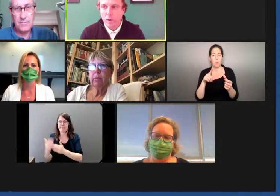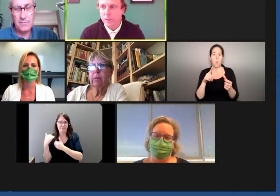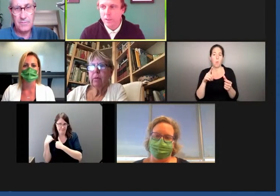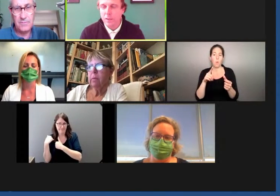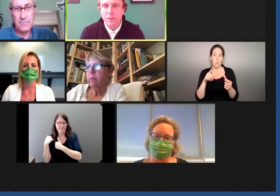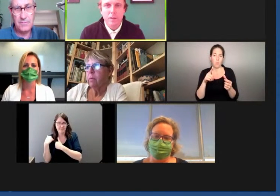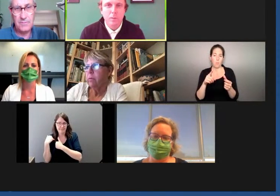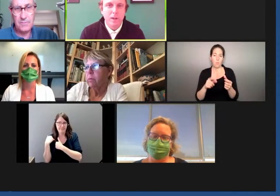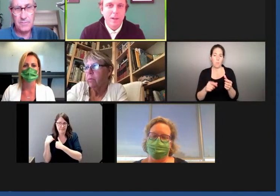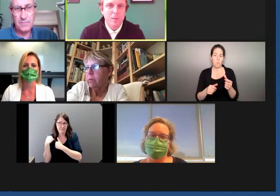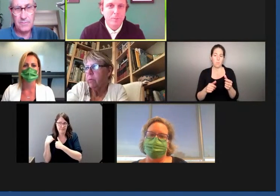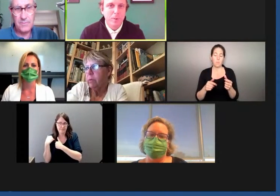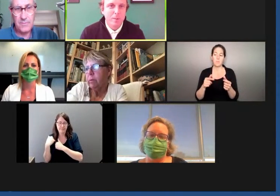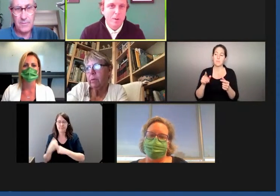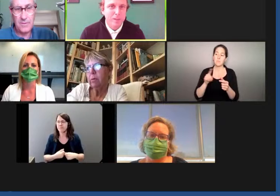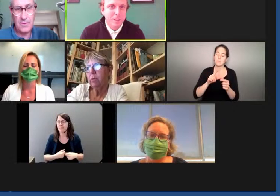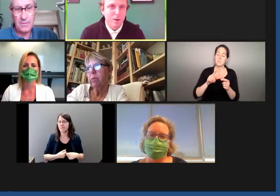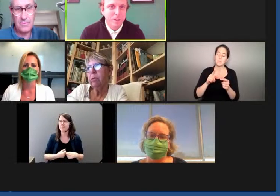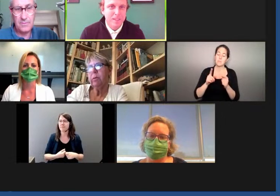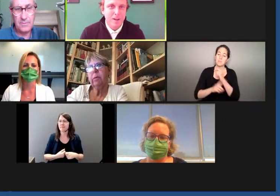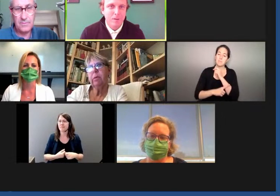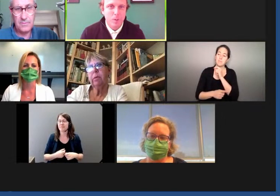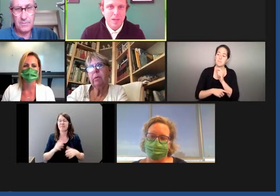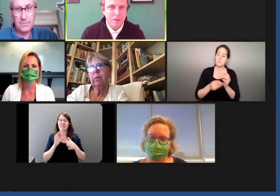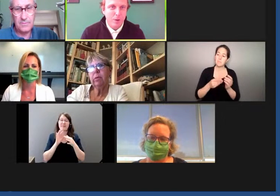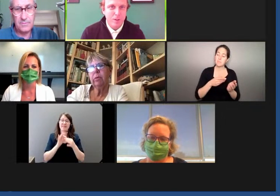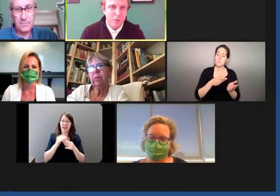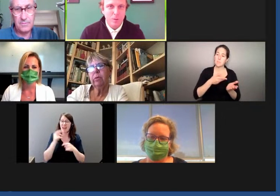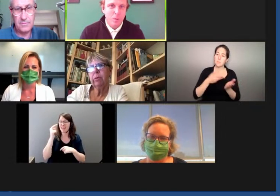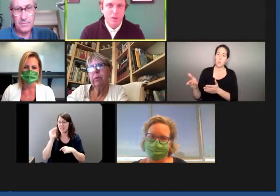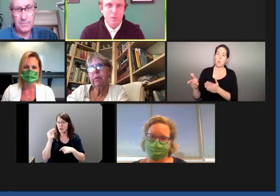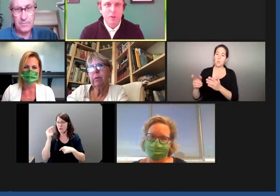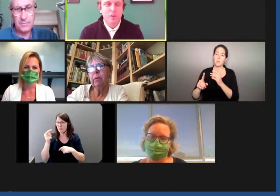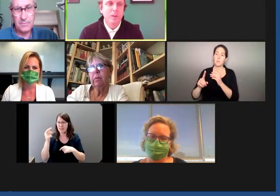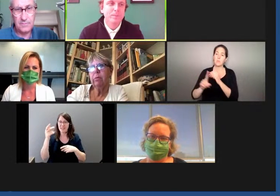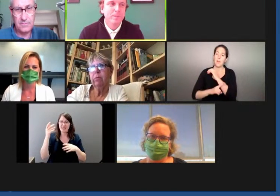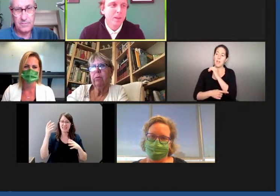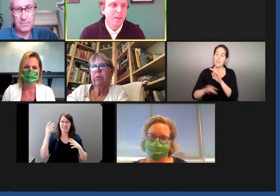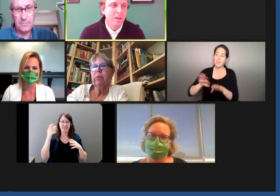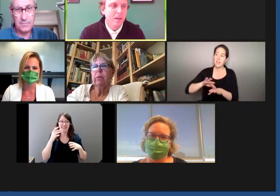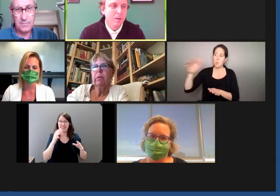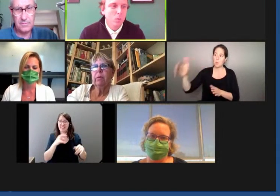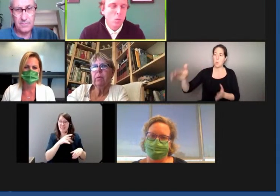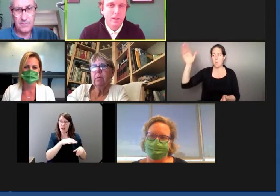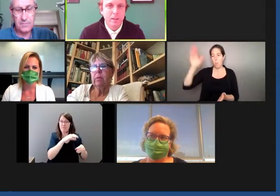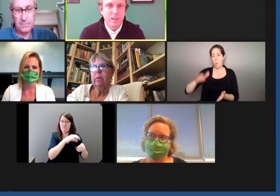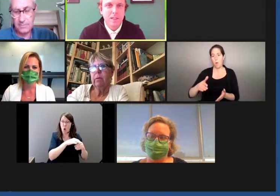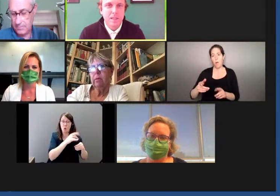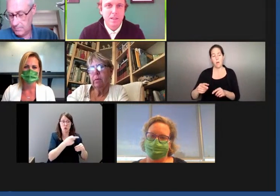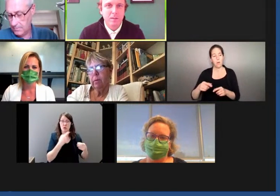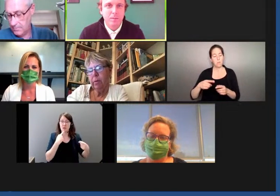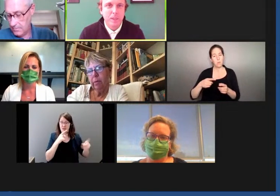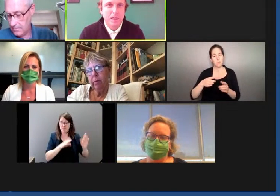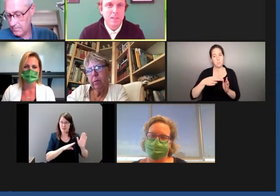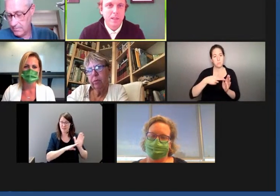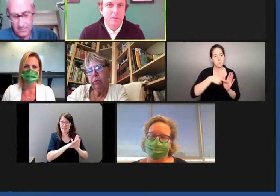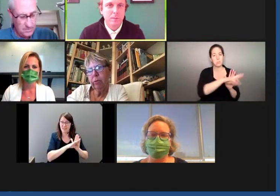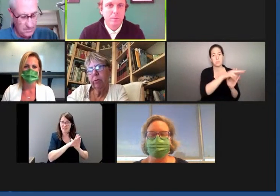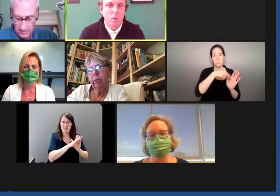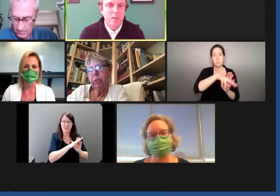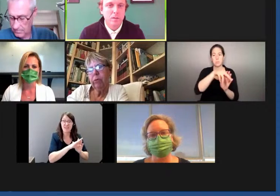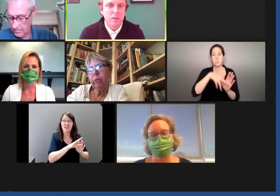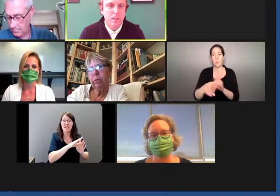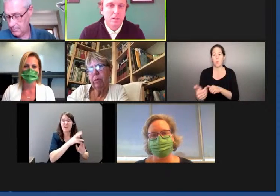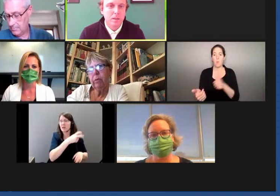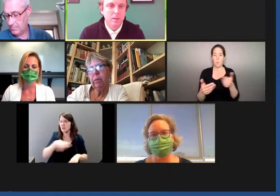we often, when it comes to party politics, we often see governments kind of undo the work of others. But one consistent piece I can